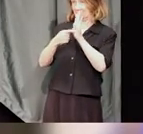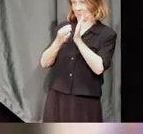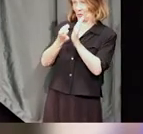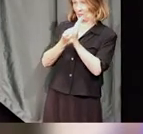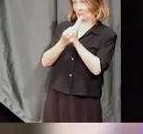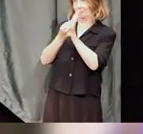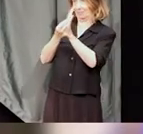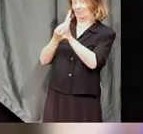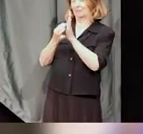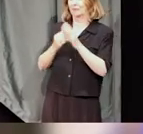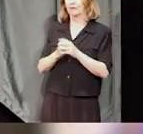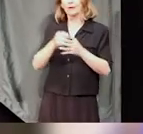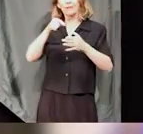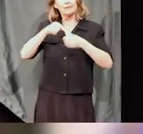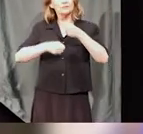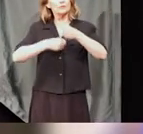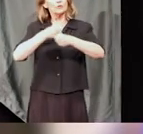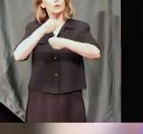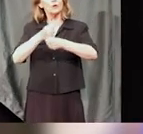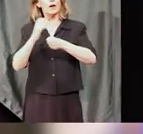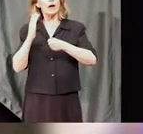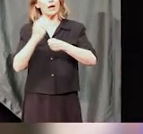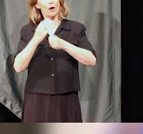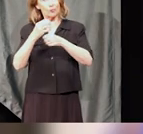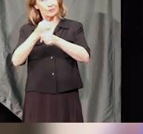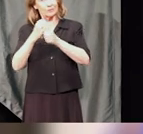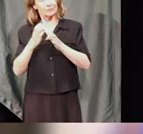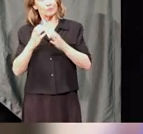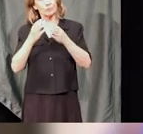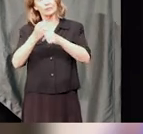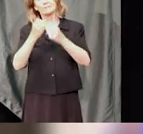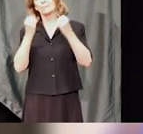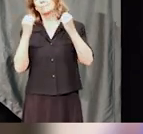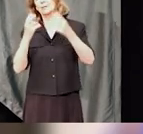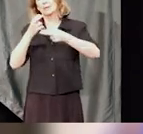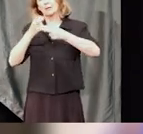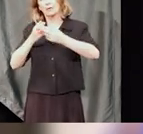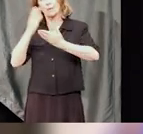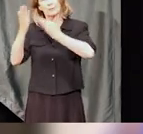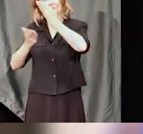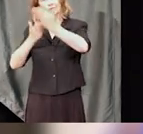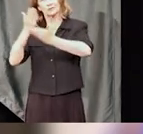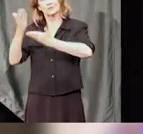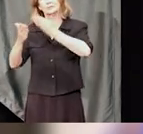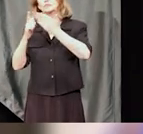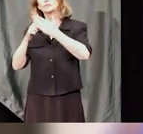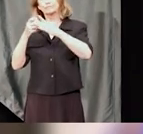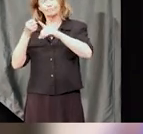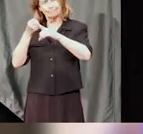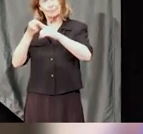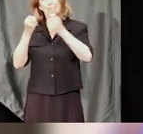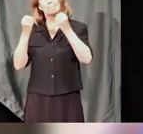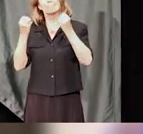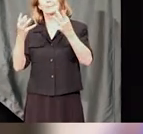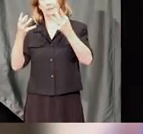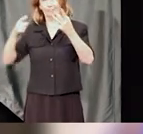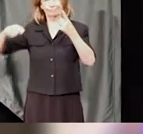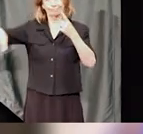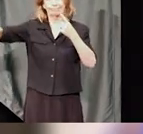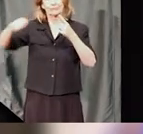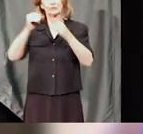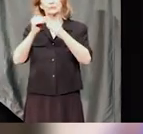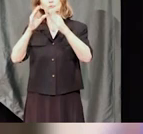This year, our recipient received many nominations highlighting some of the impact she has had on our students. She has been noted